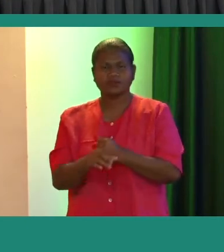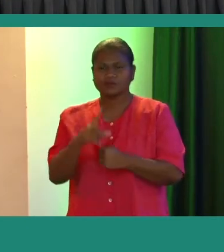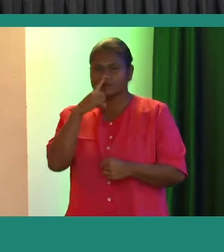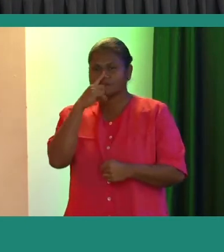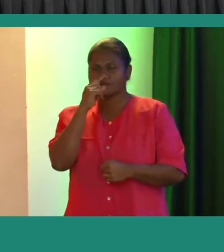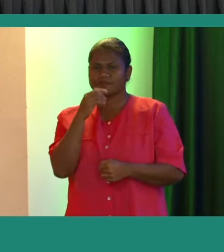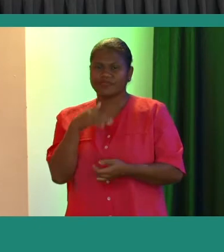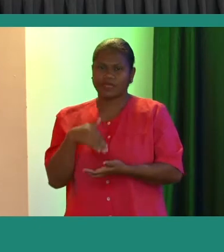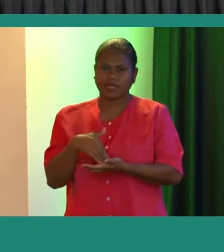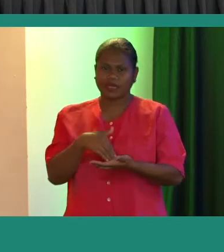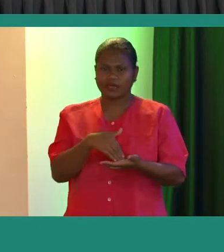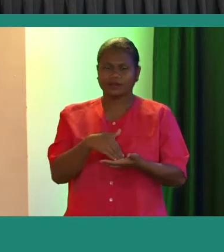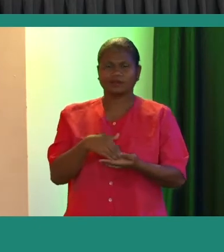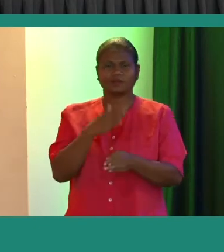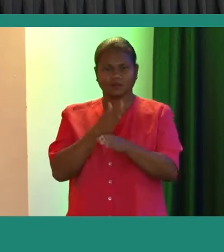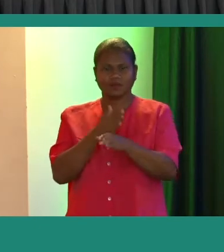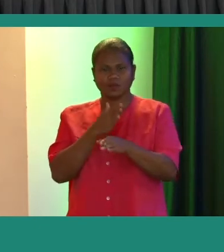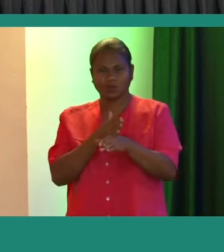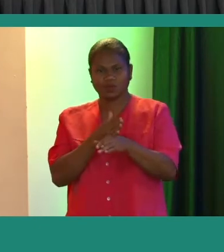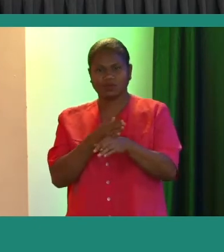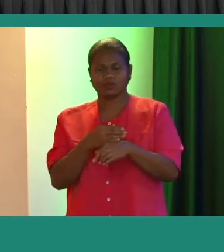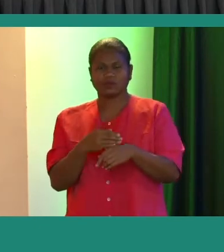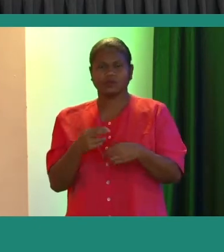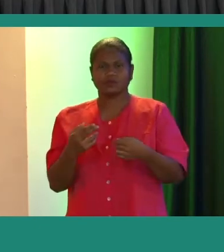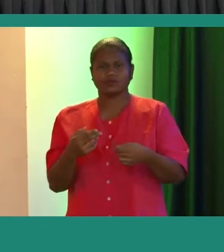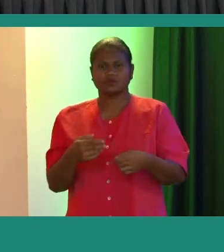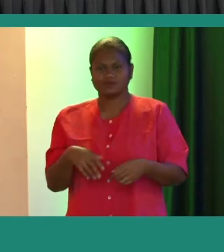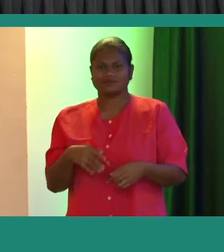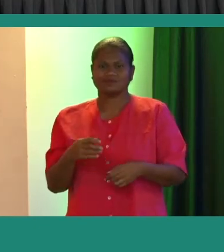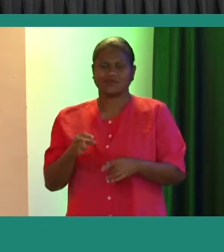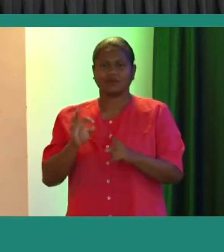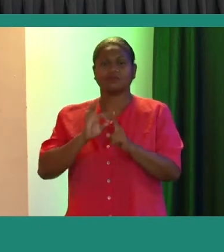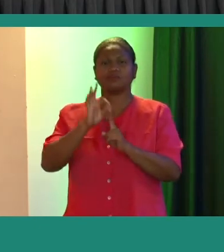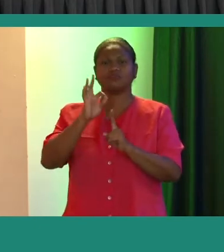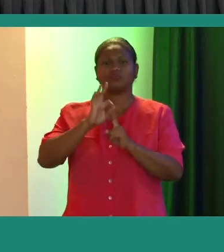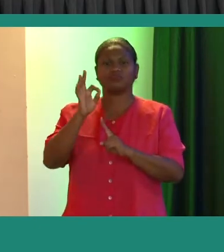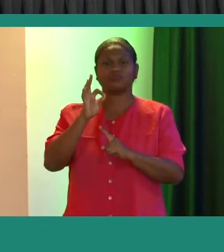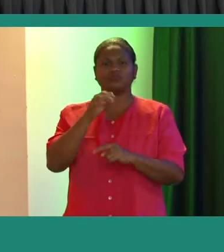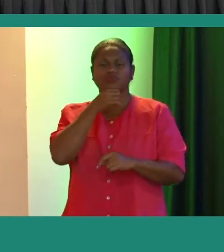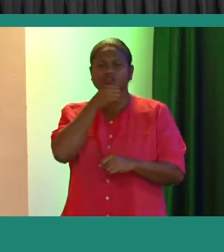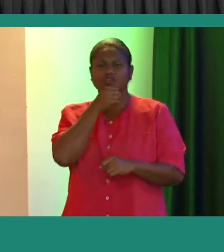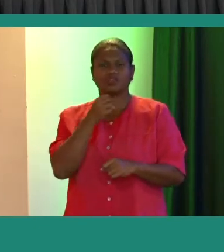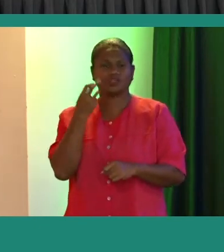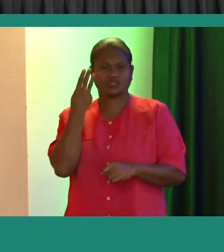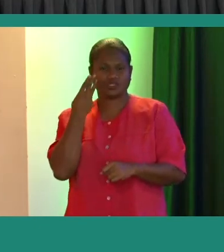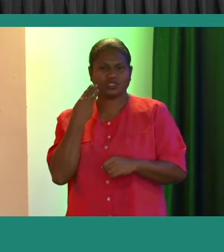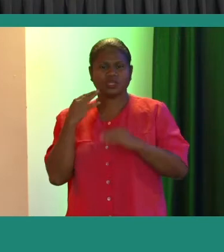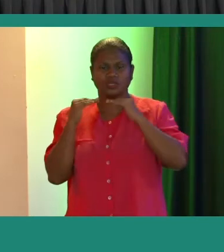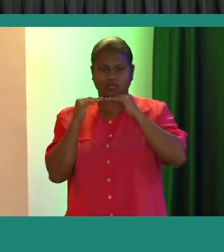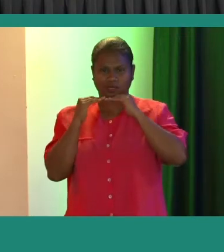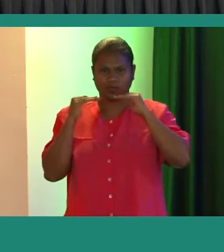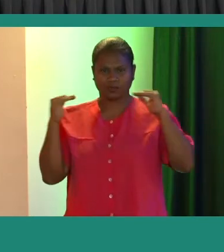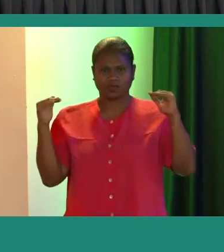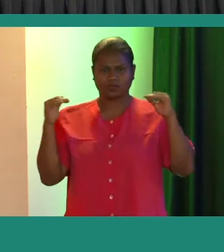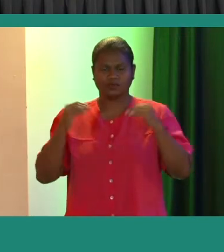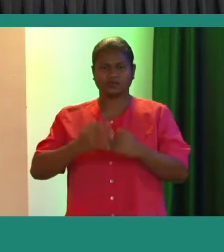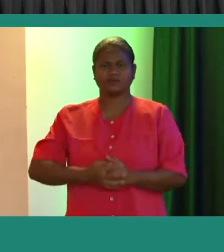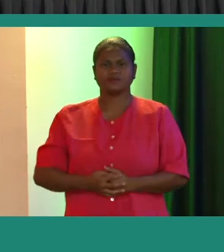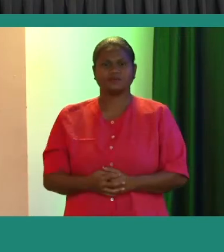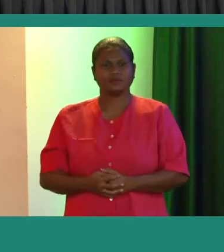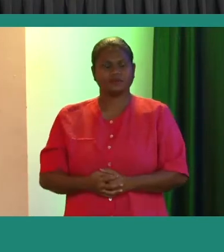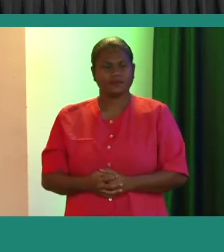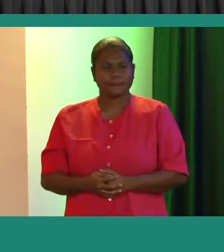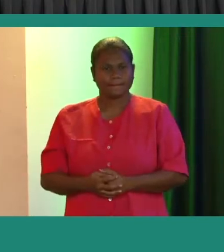around gender equity and social inclusion. As some of you may already be aware